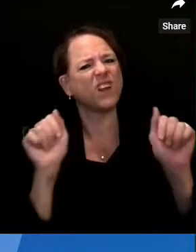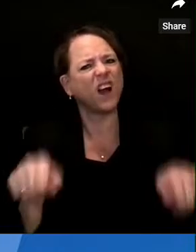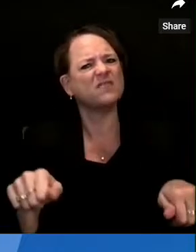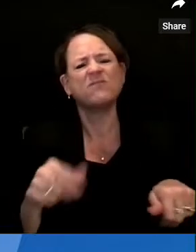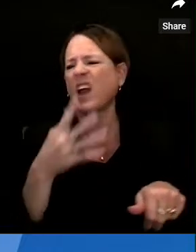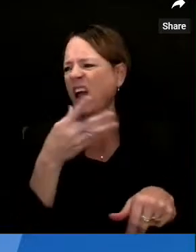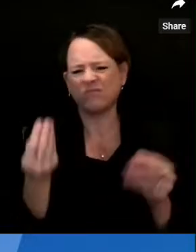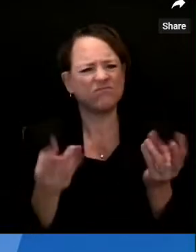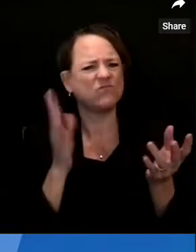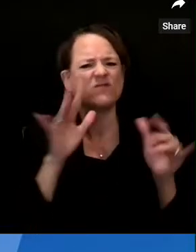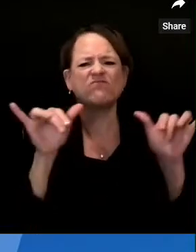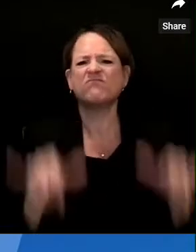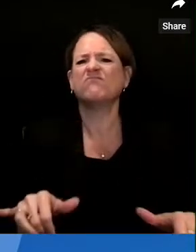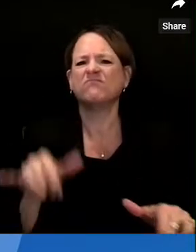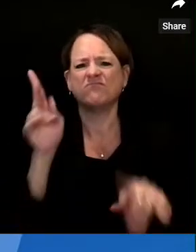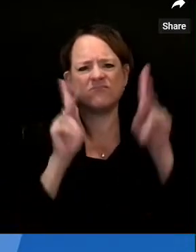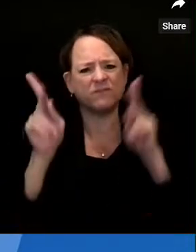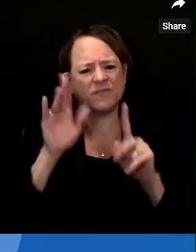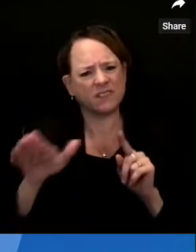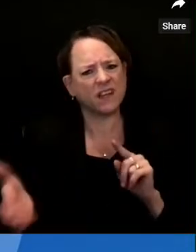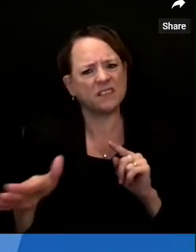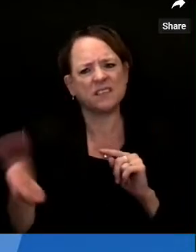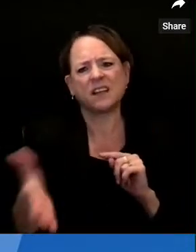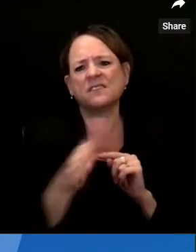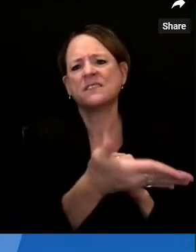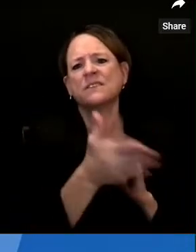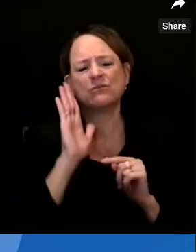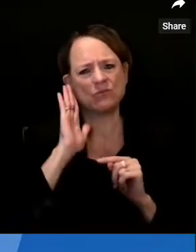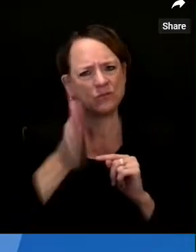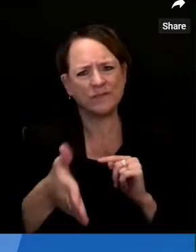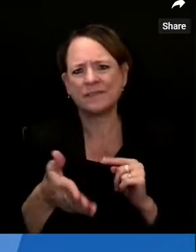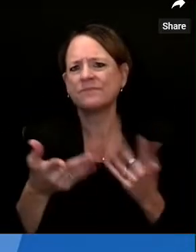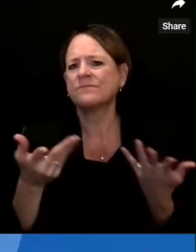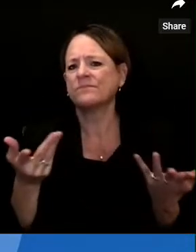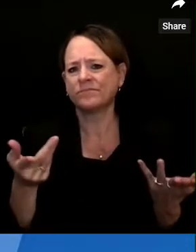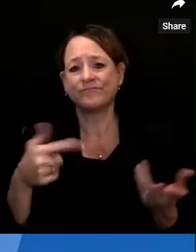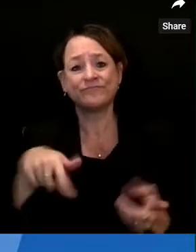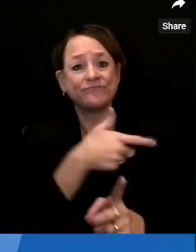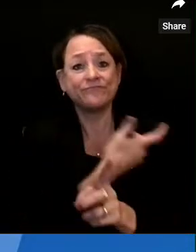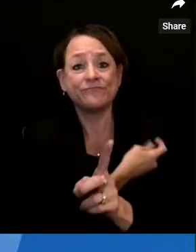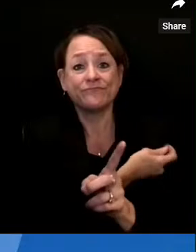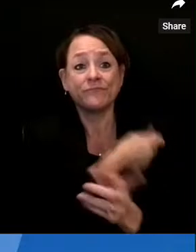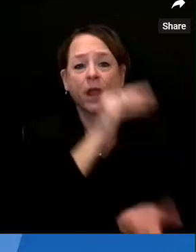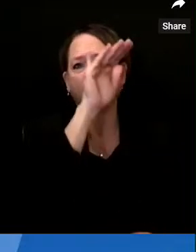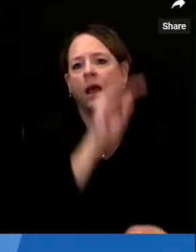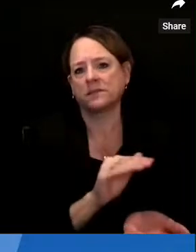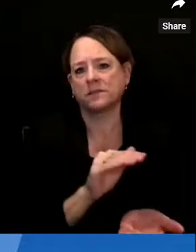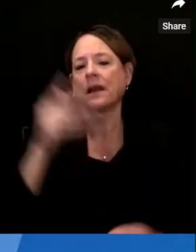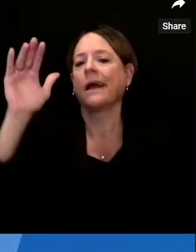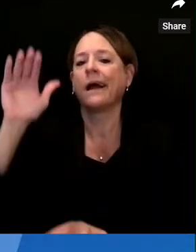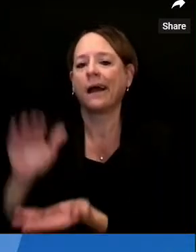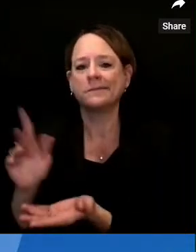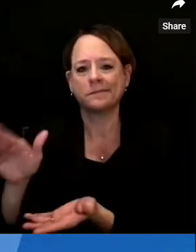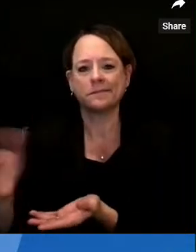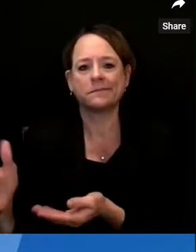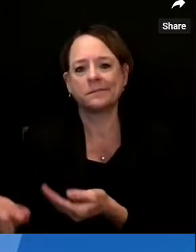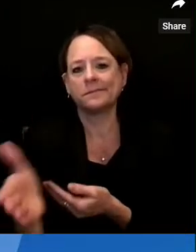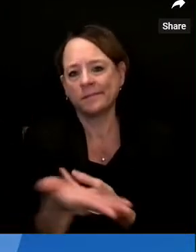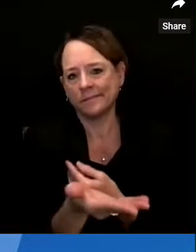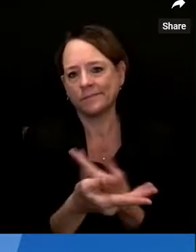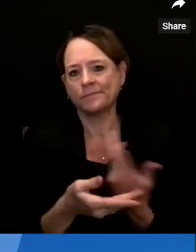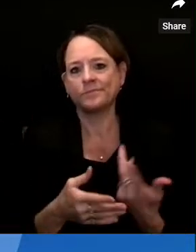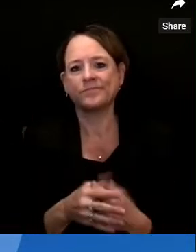get low levels of cases. And that's true, even though that the risk of lower for vaccinated people is much lower because it's